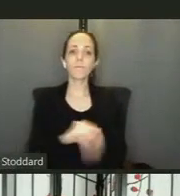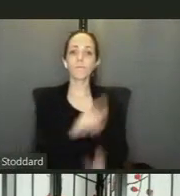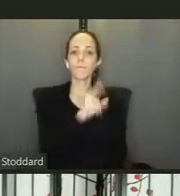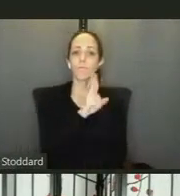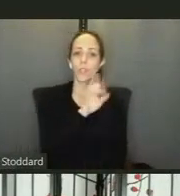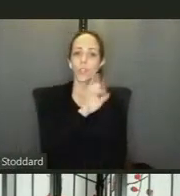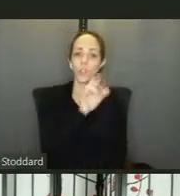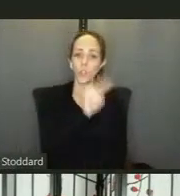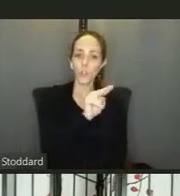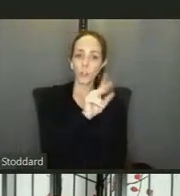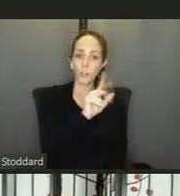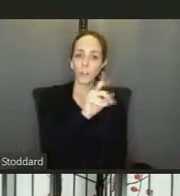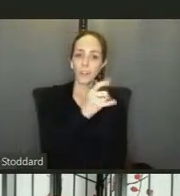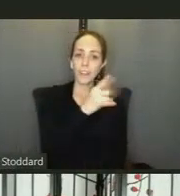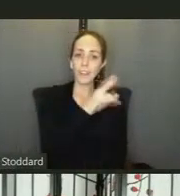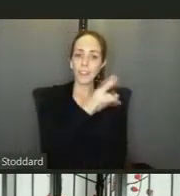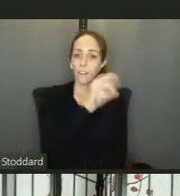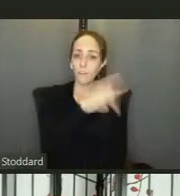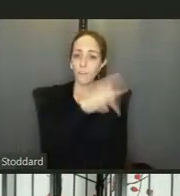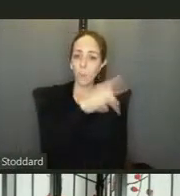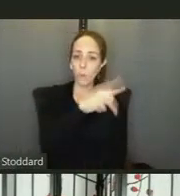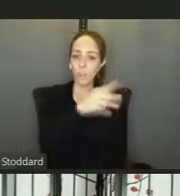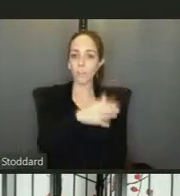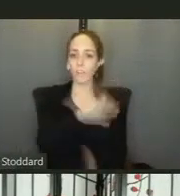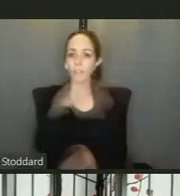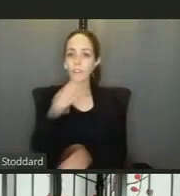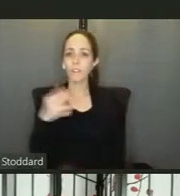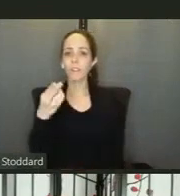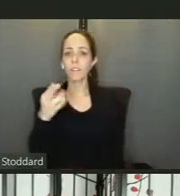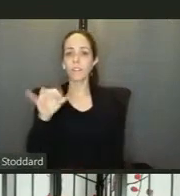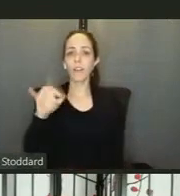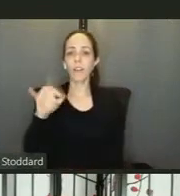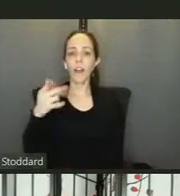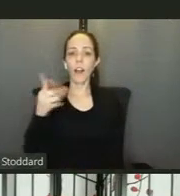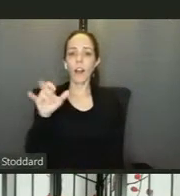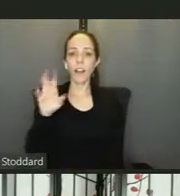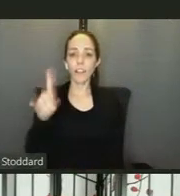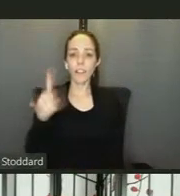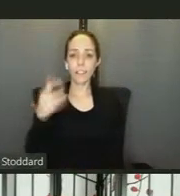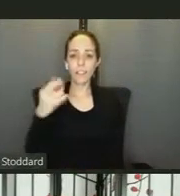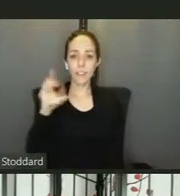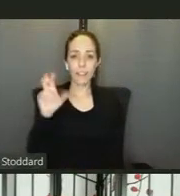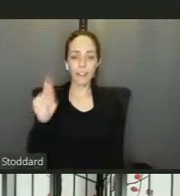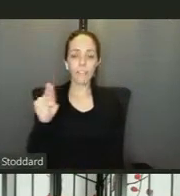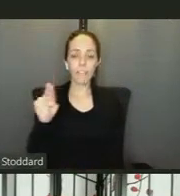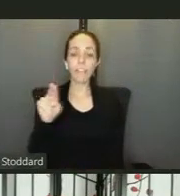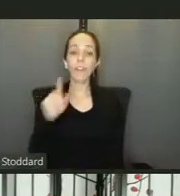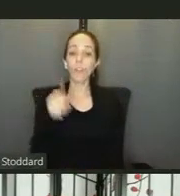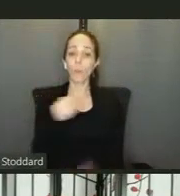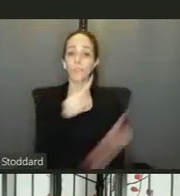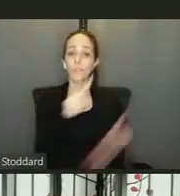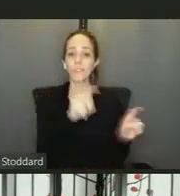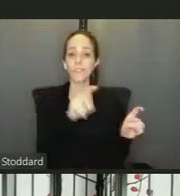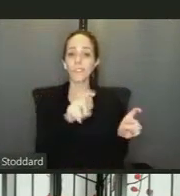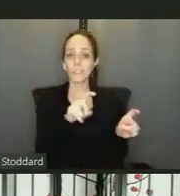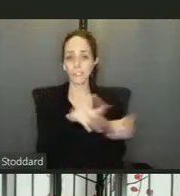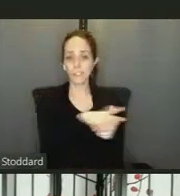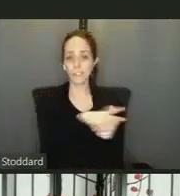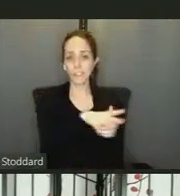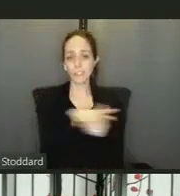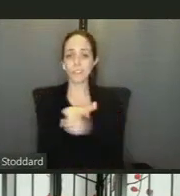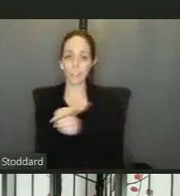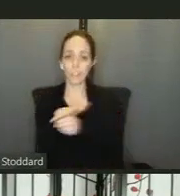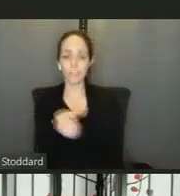well as Highland Haven. These are mobile testing sites that our community members have asked